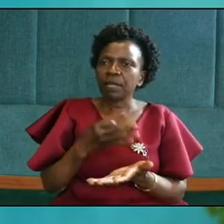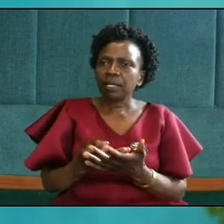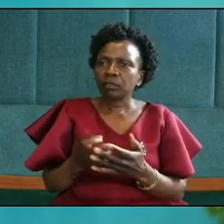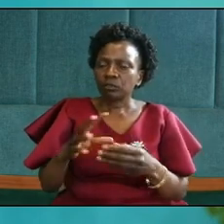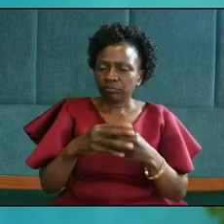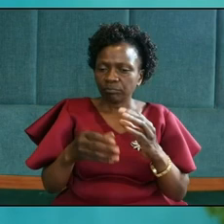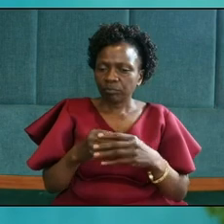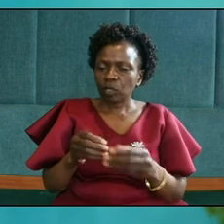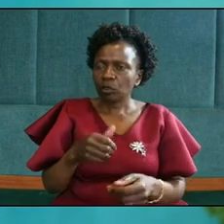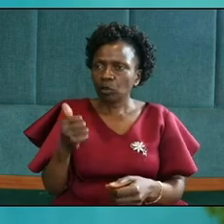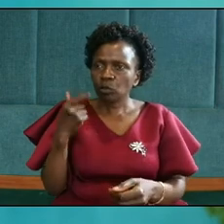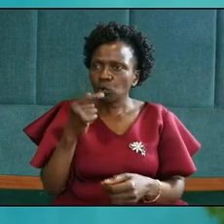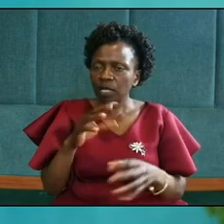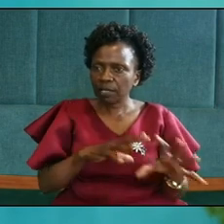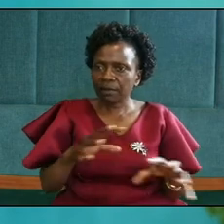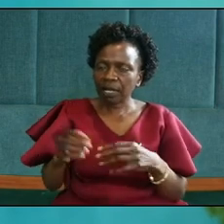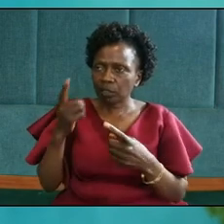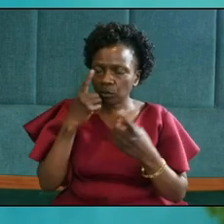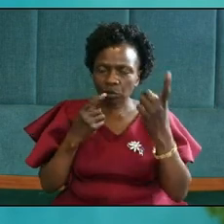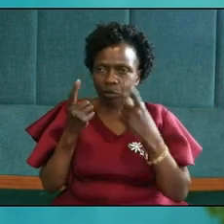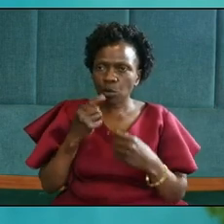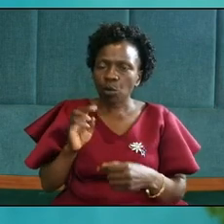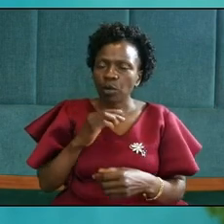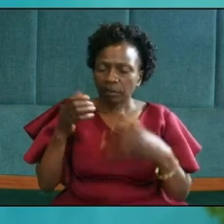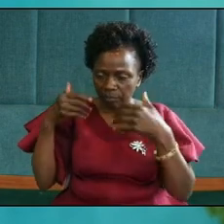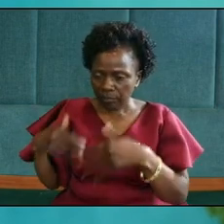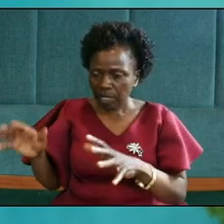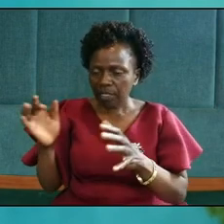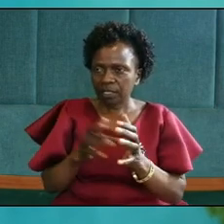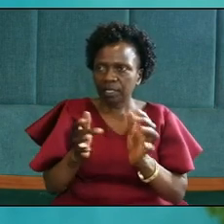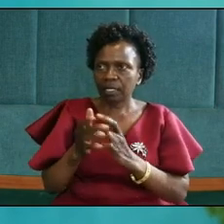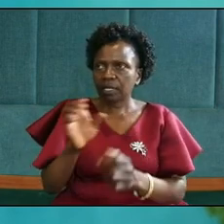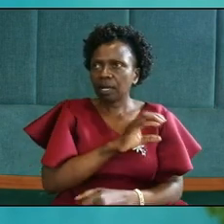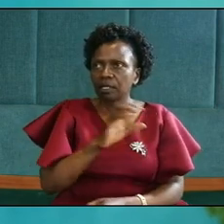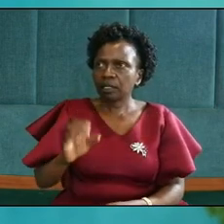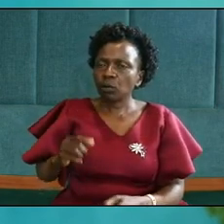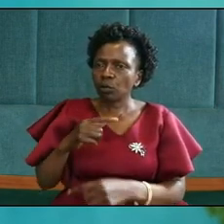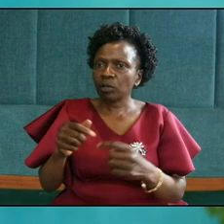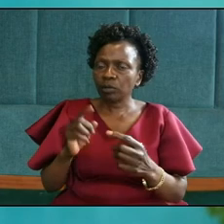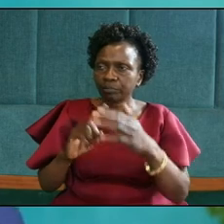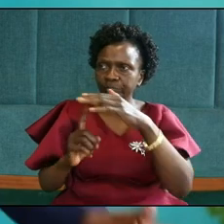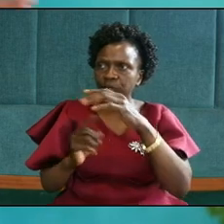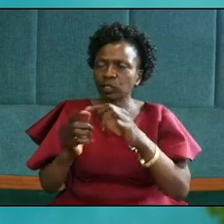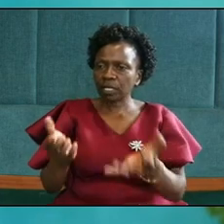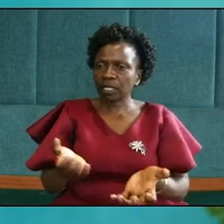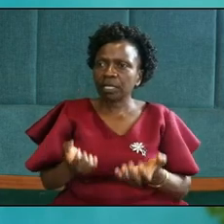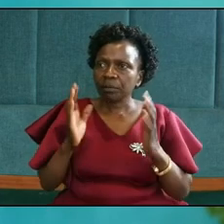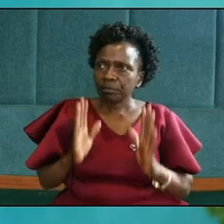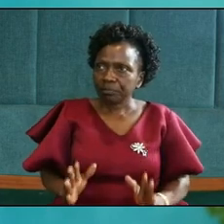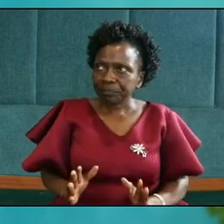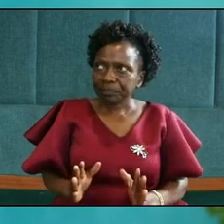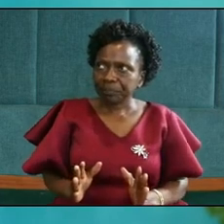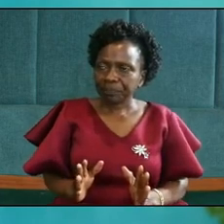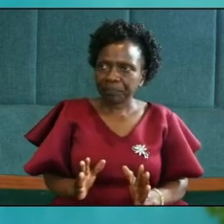who are suffering and sorrow, we neglect Jesus Christ. And when we minister to the needy, when we comfort